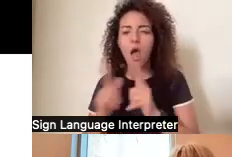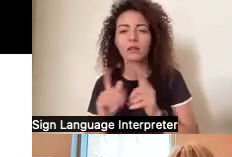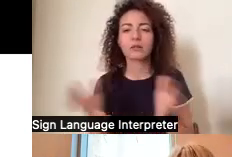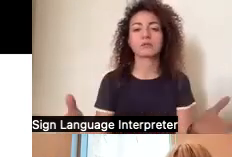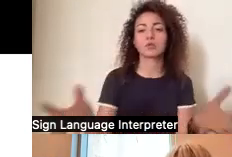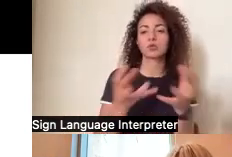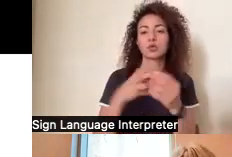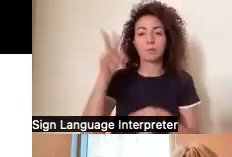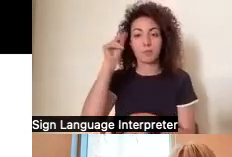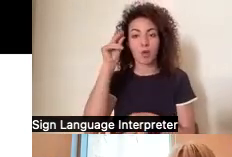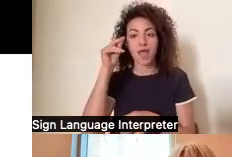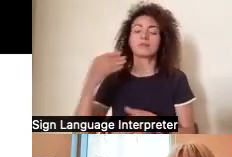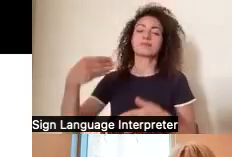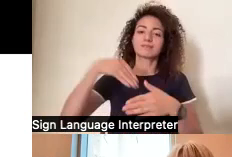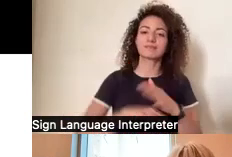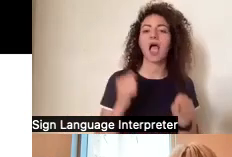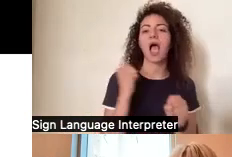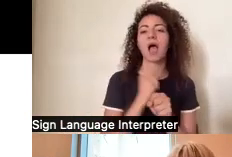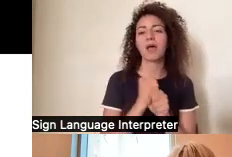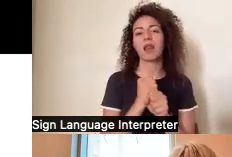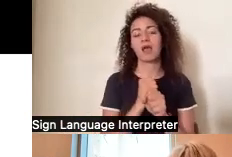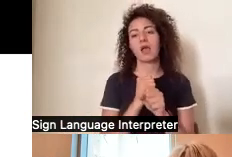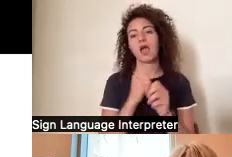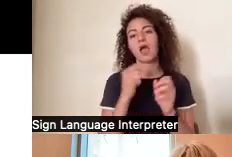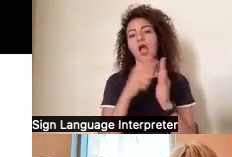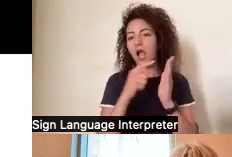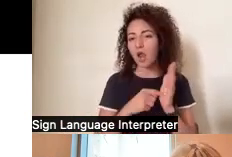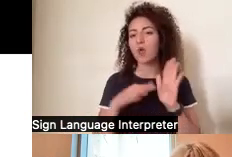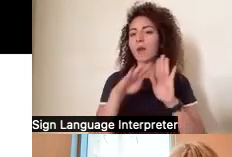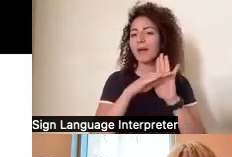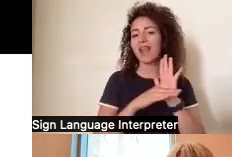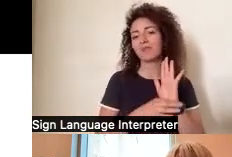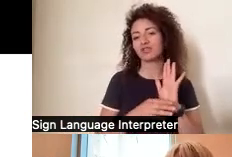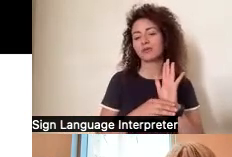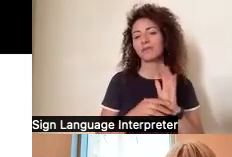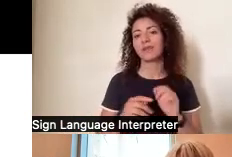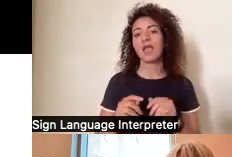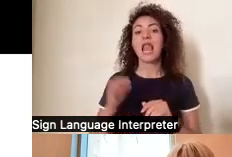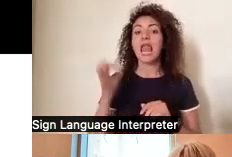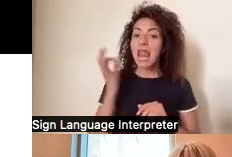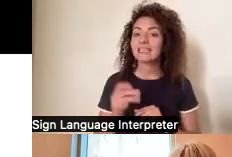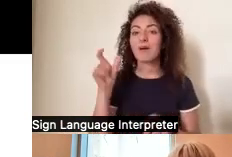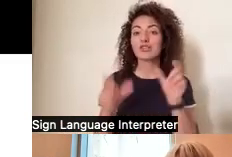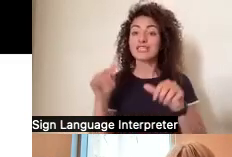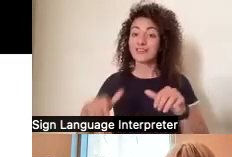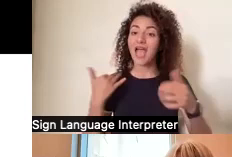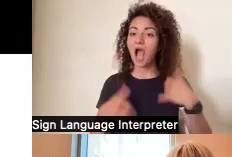making. Where is the public consultation? We have to include people with disabilities. We have to include their